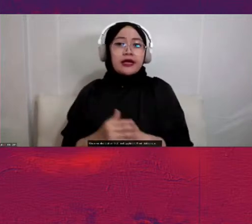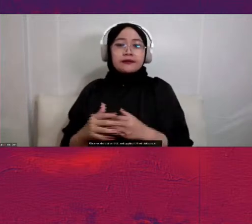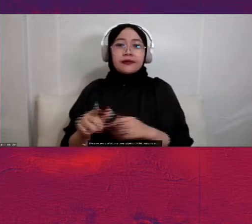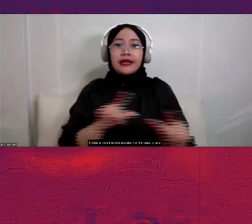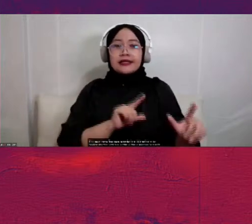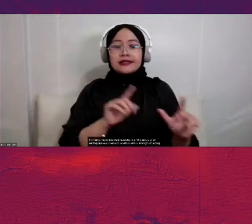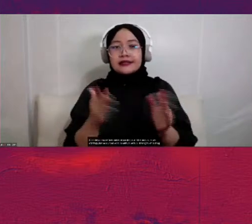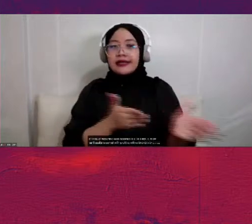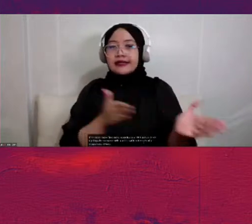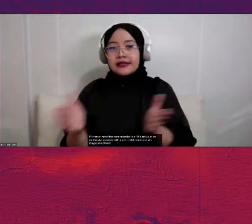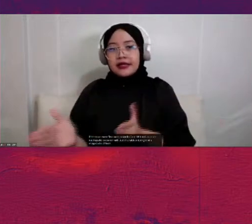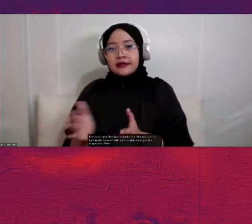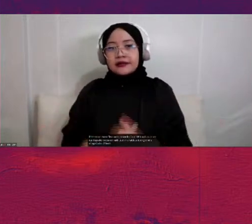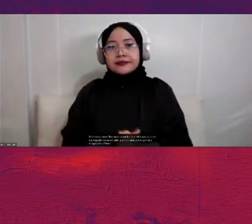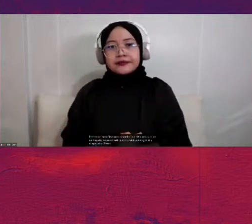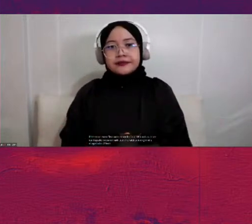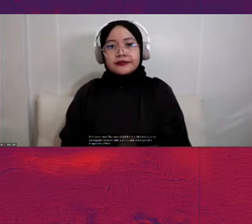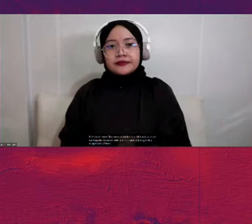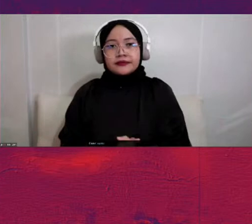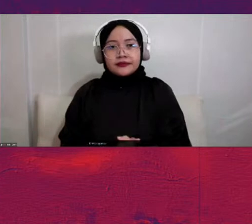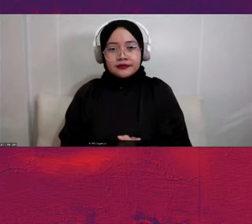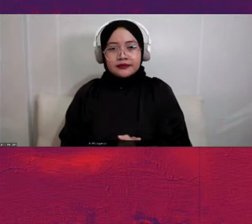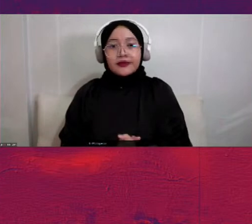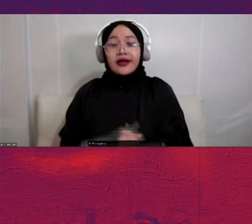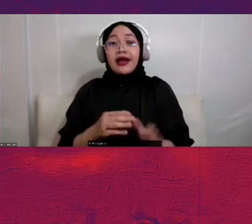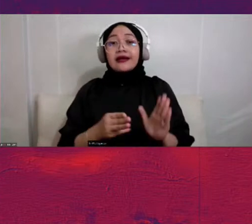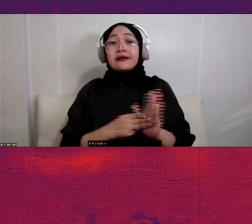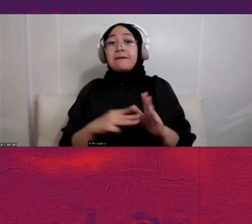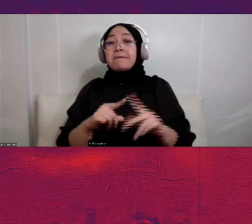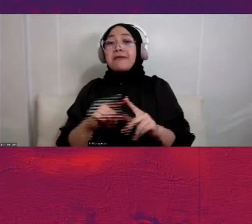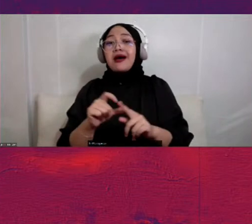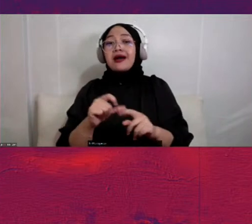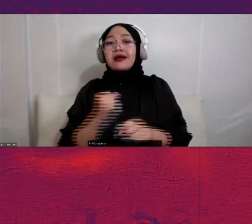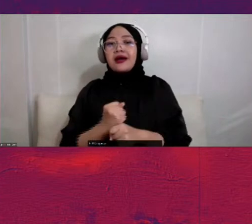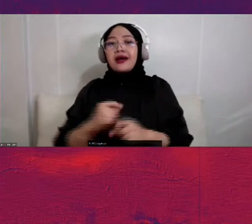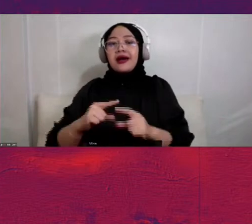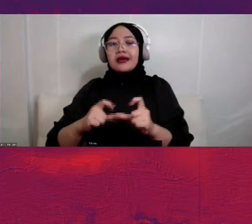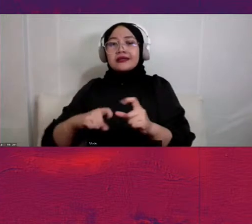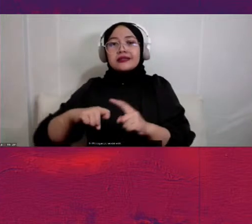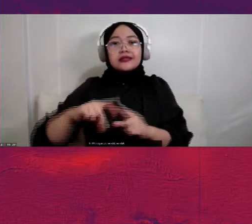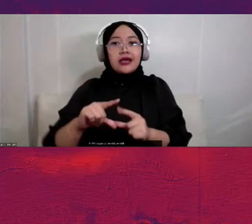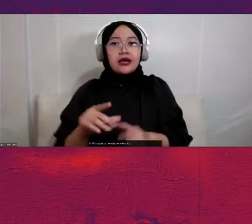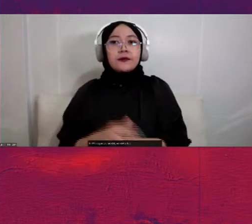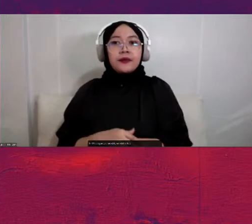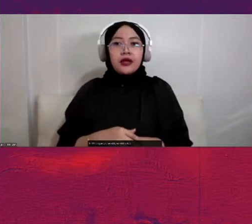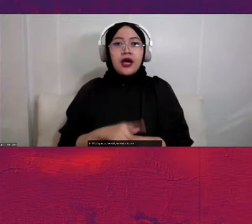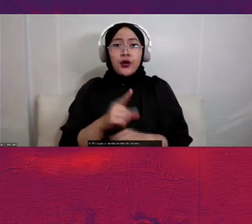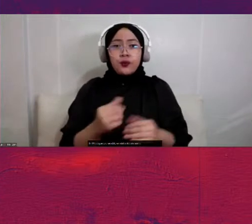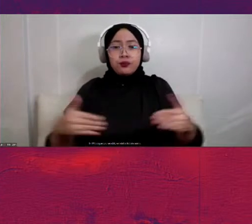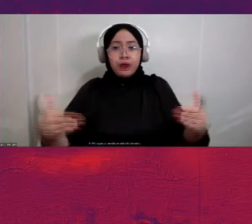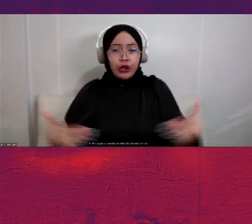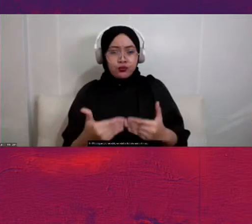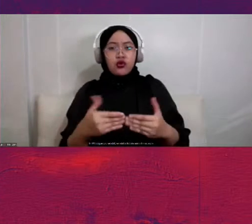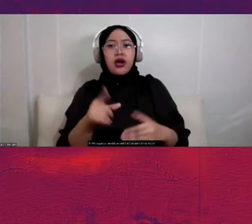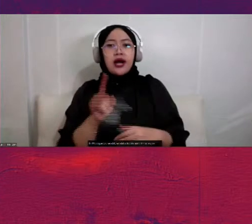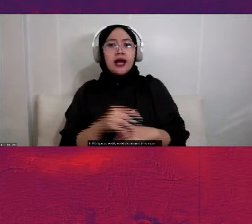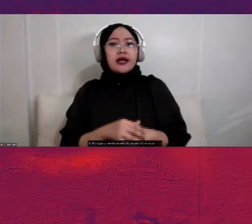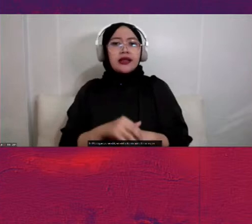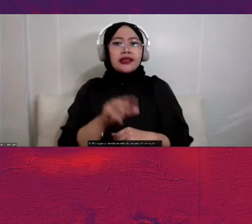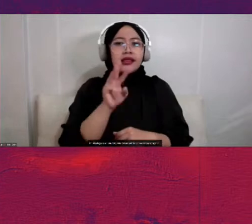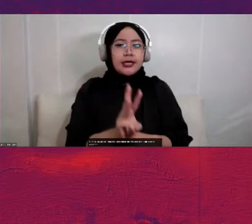please, in Madagascar, we detected in some 3